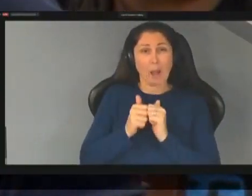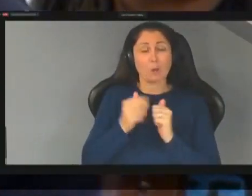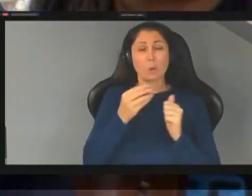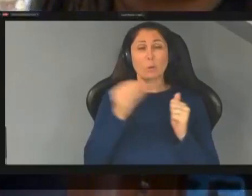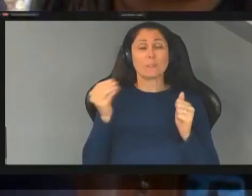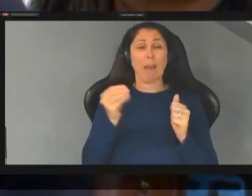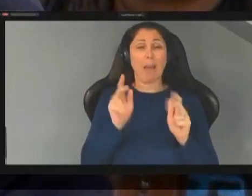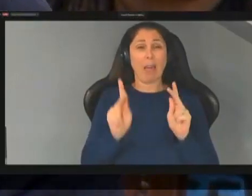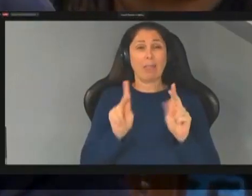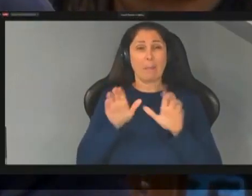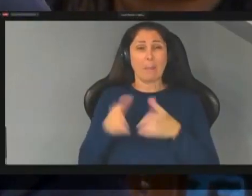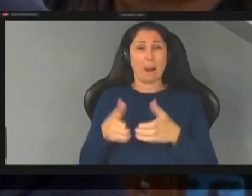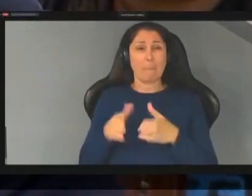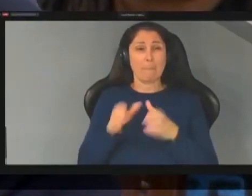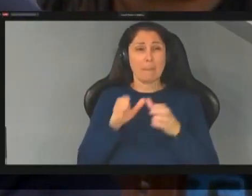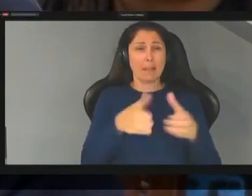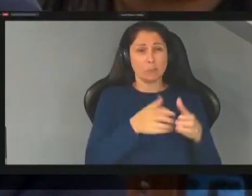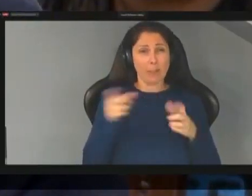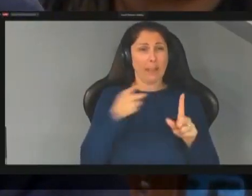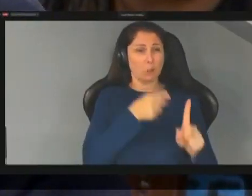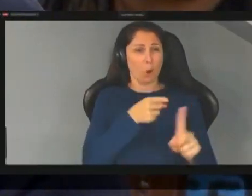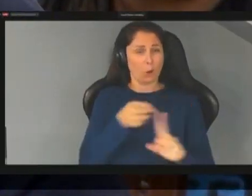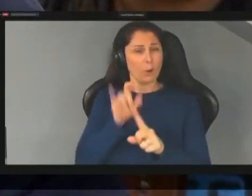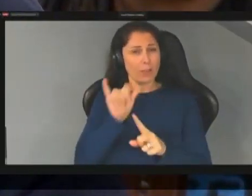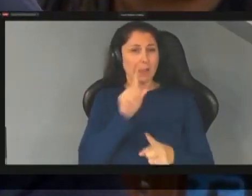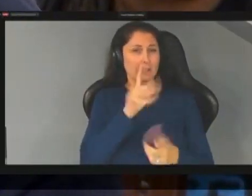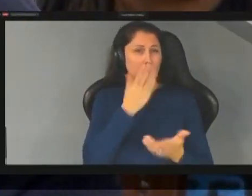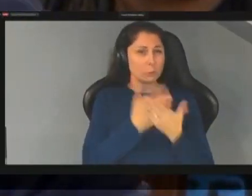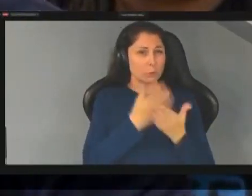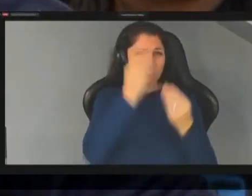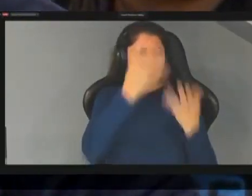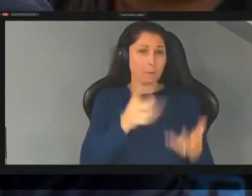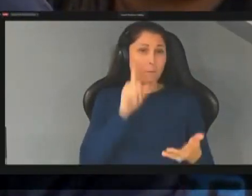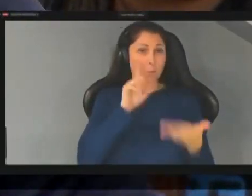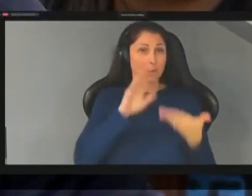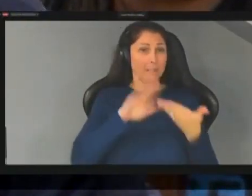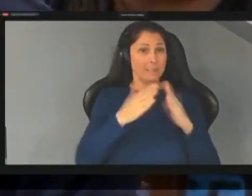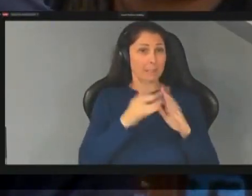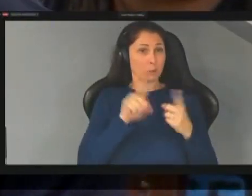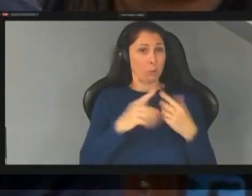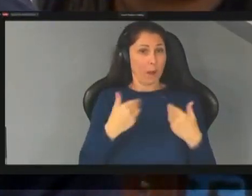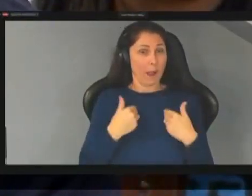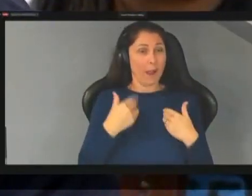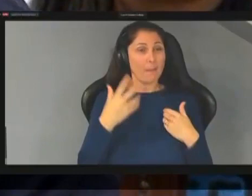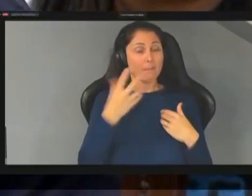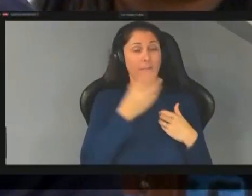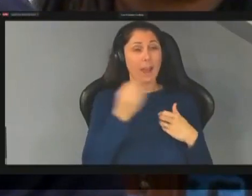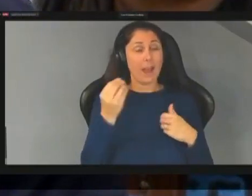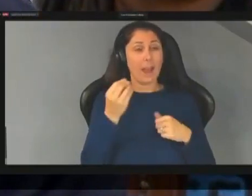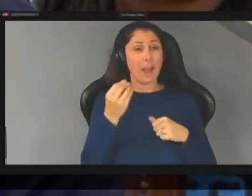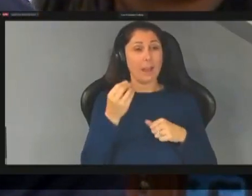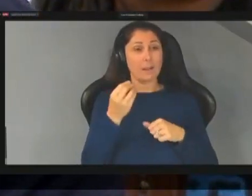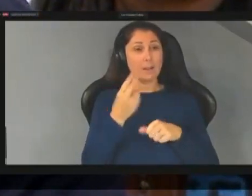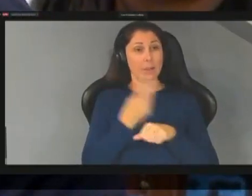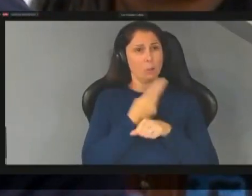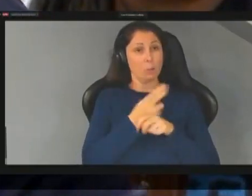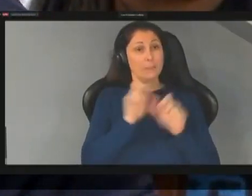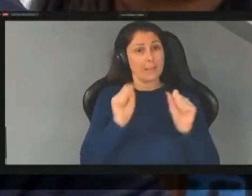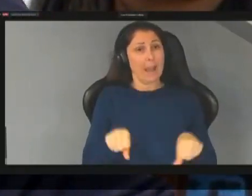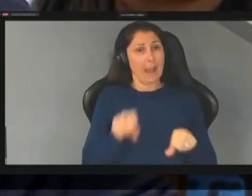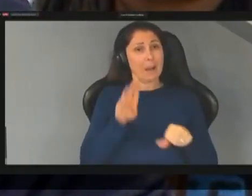they target. I think that that is useful information for the city to have, and that use can be made of